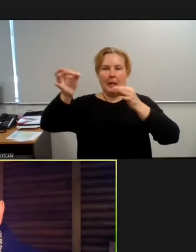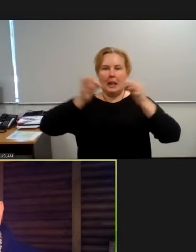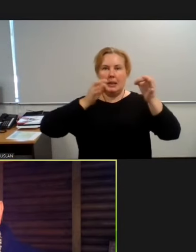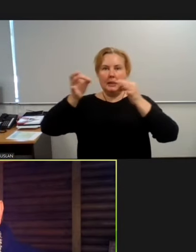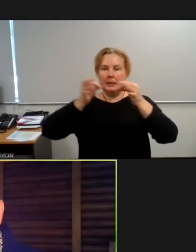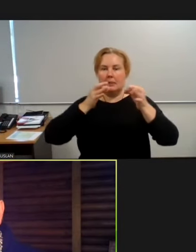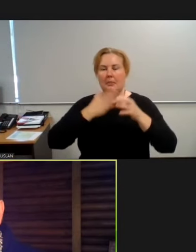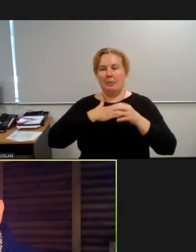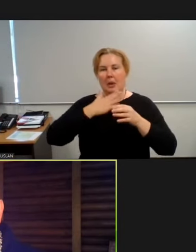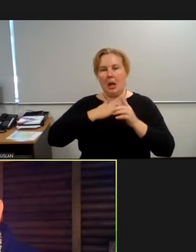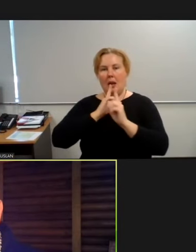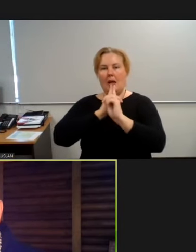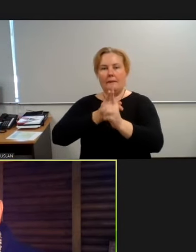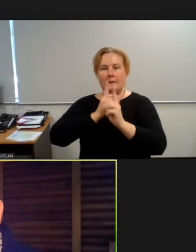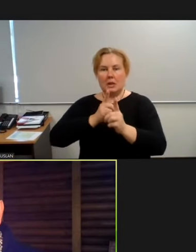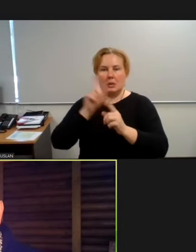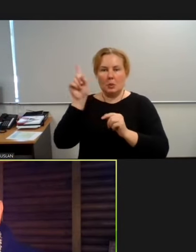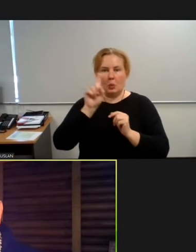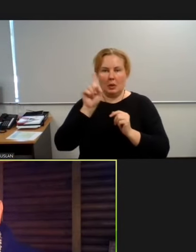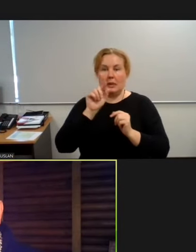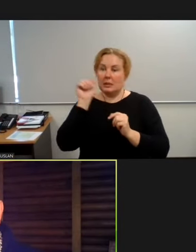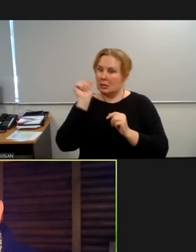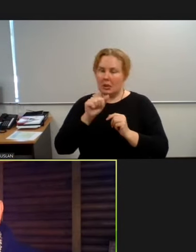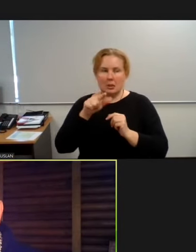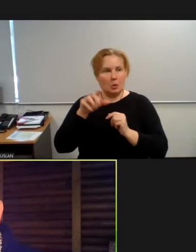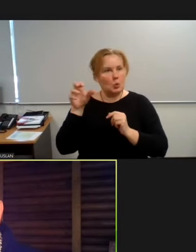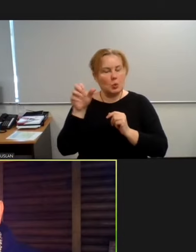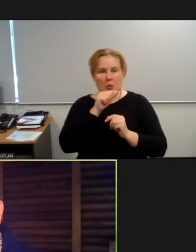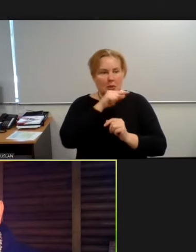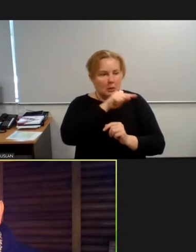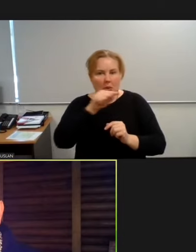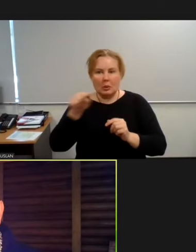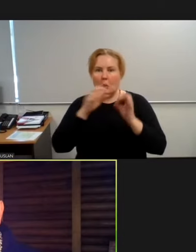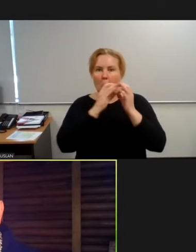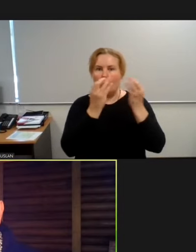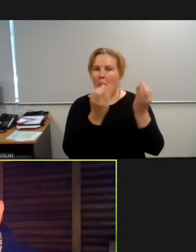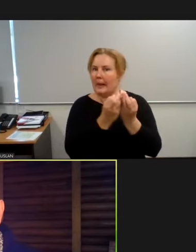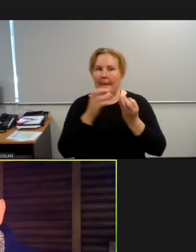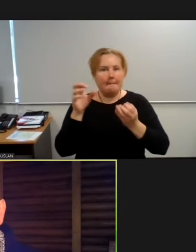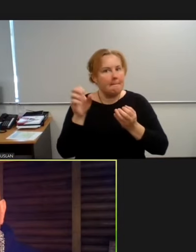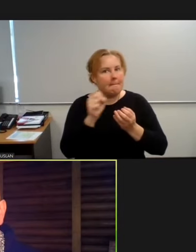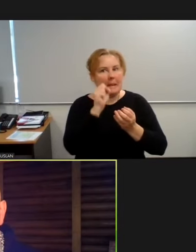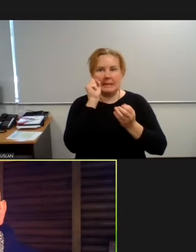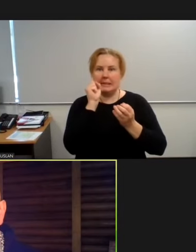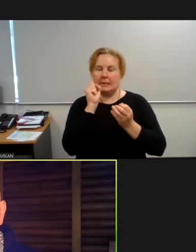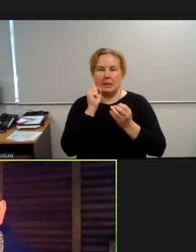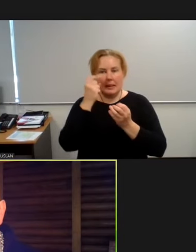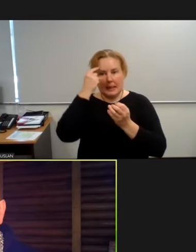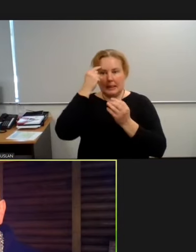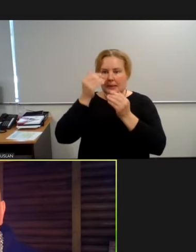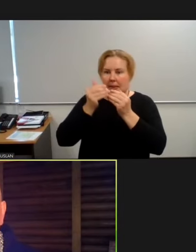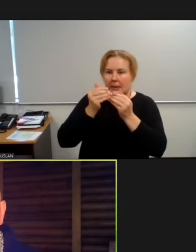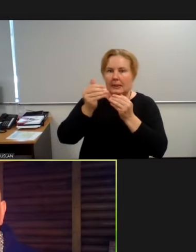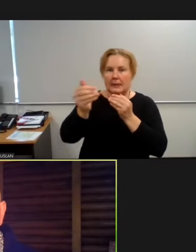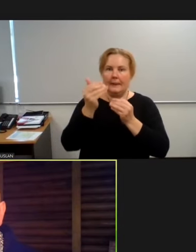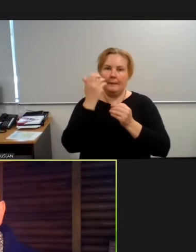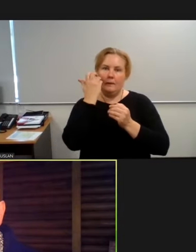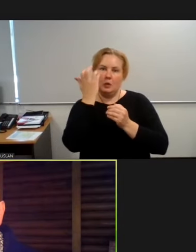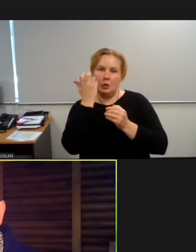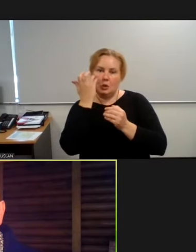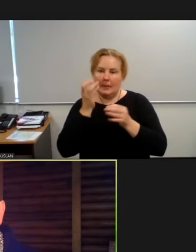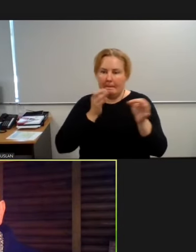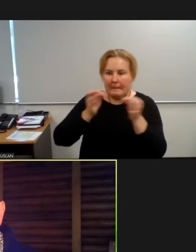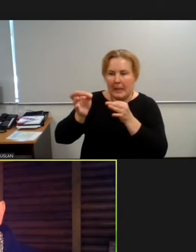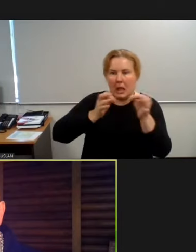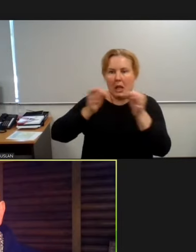advice view is that, yes, you should start forward planning. I mean, things are likely to get better, and I'm afraid on occasions